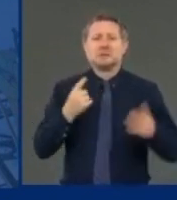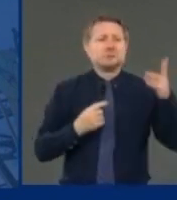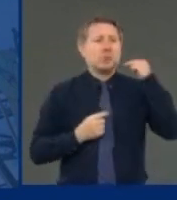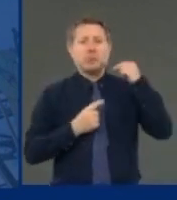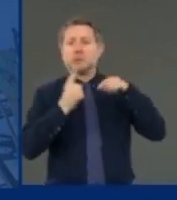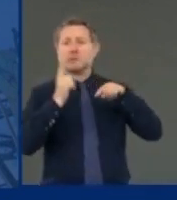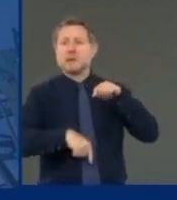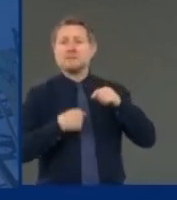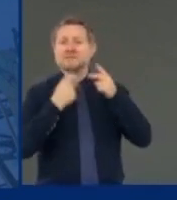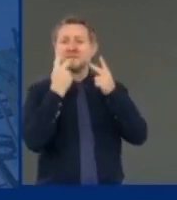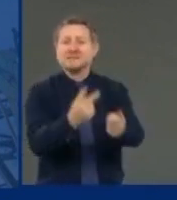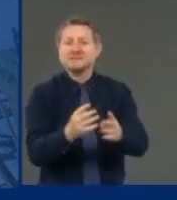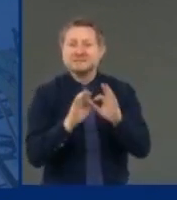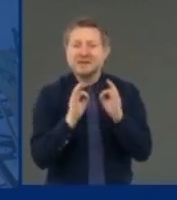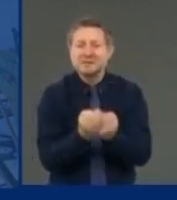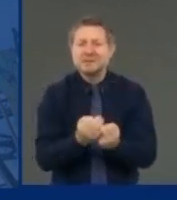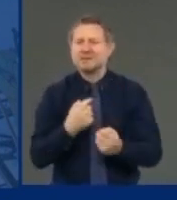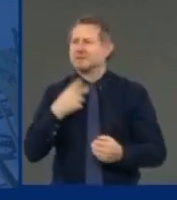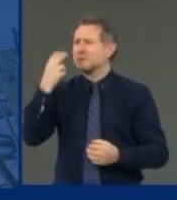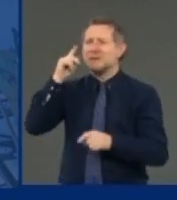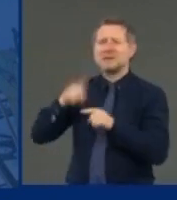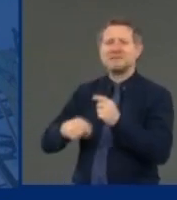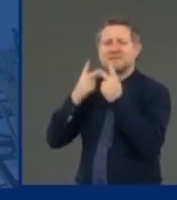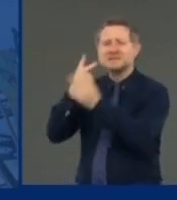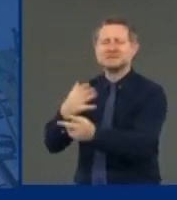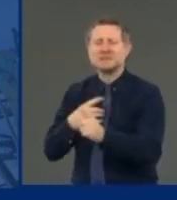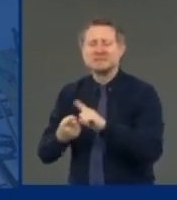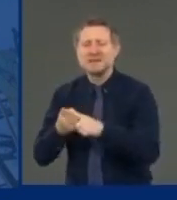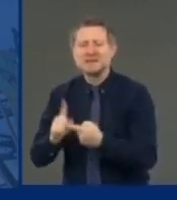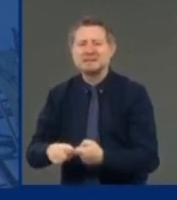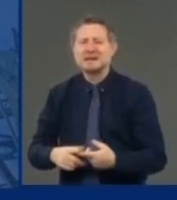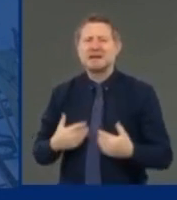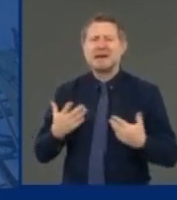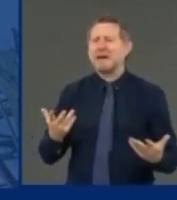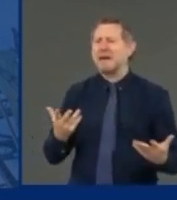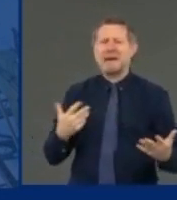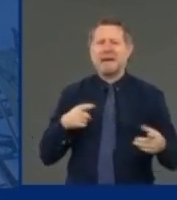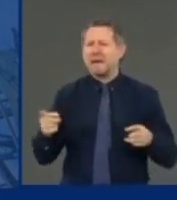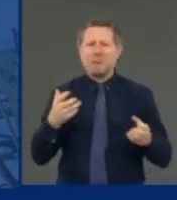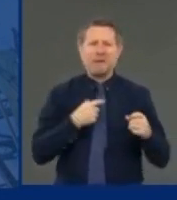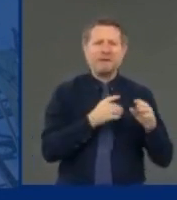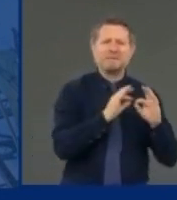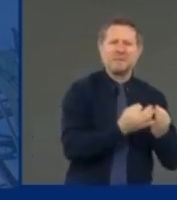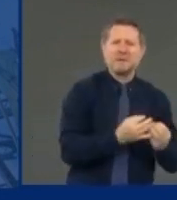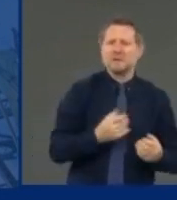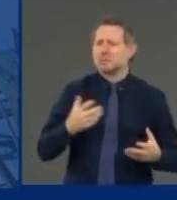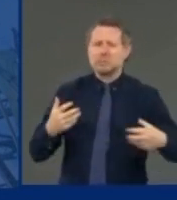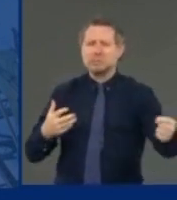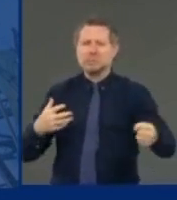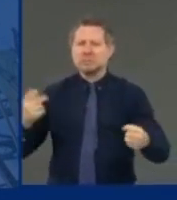to. You can't see friends if you wanted to. When someone says you can't,